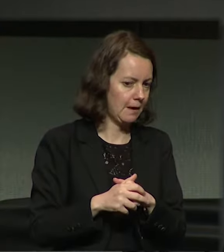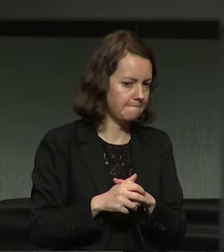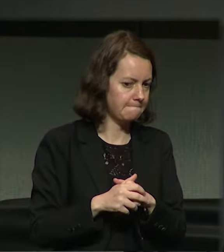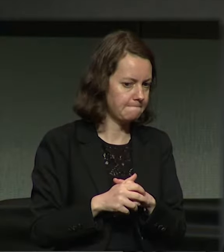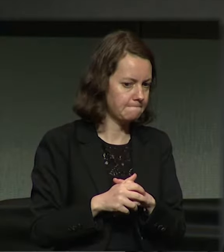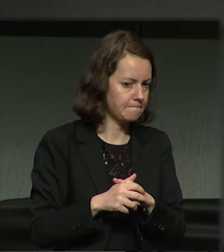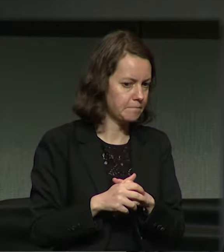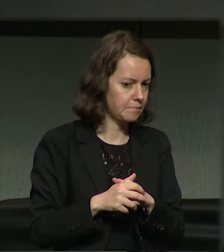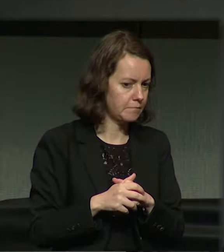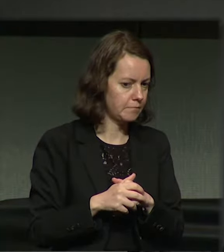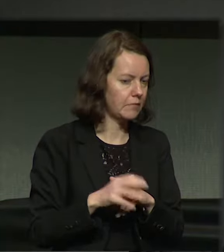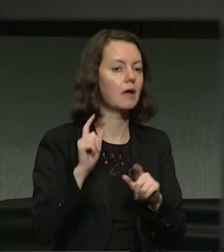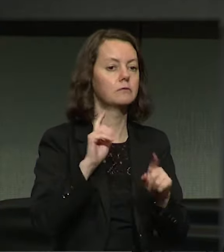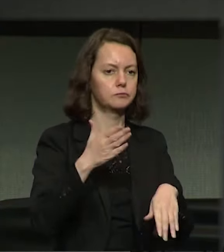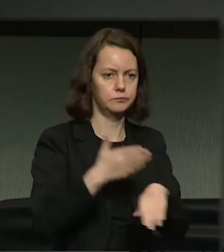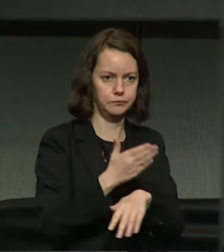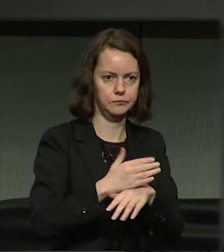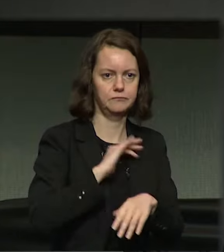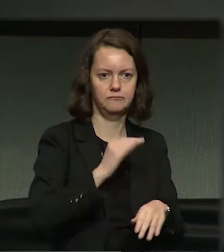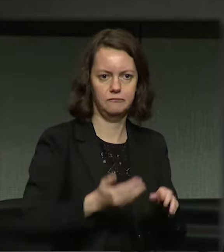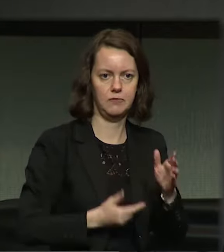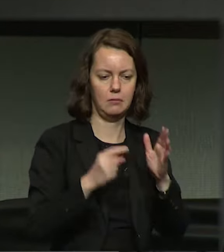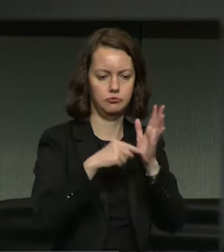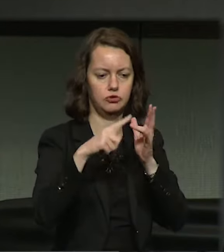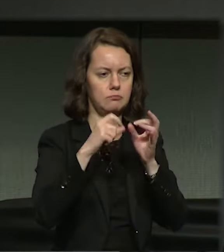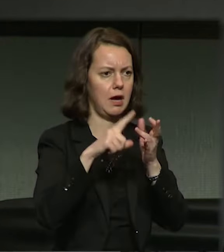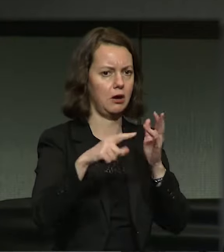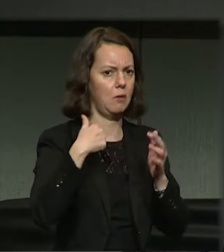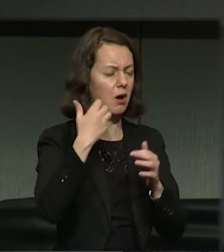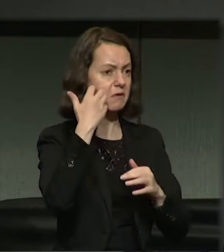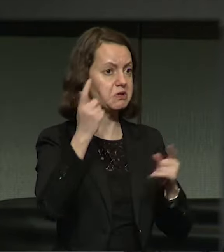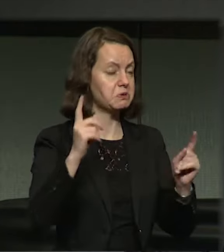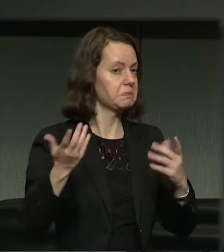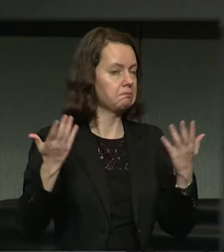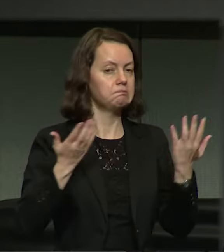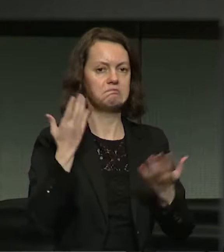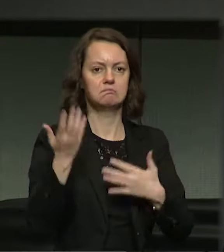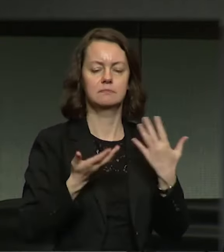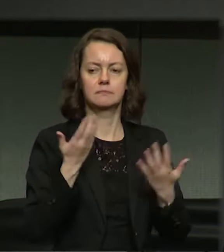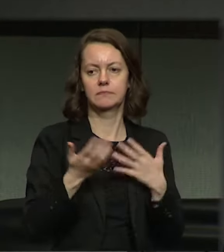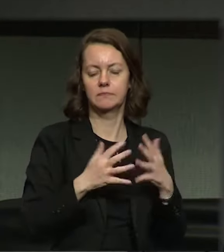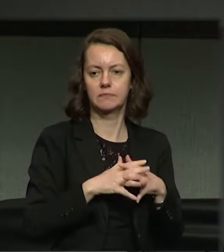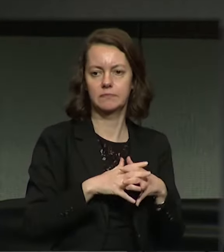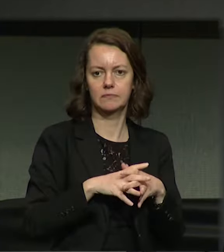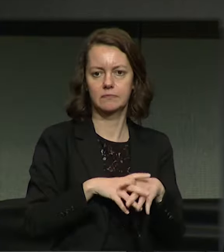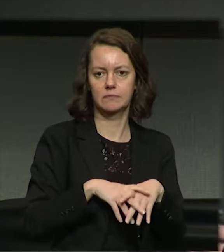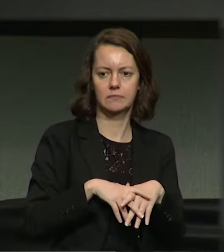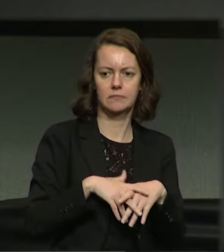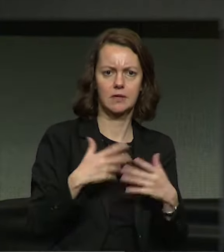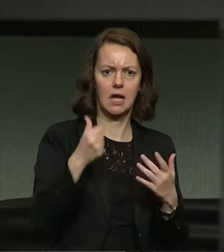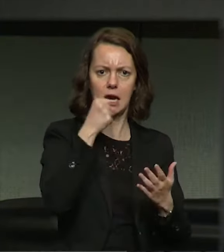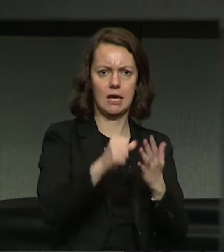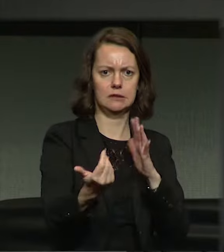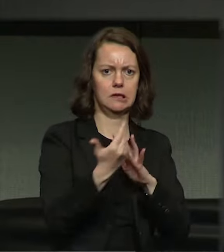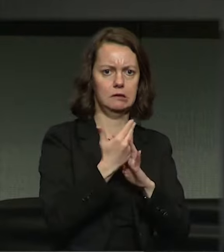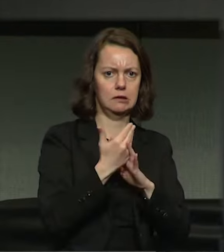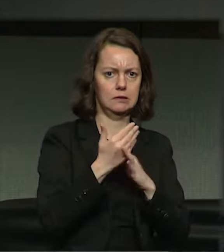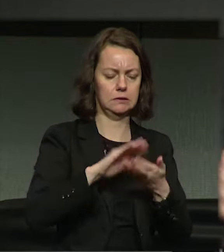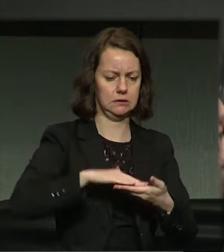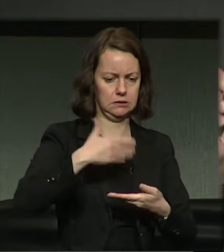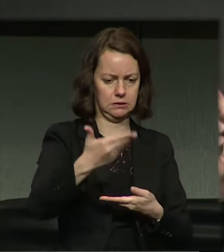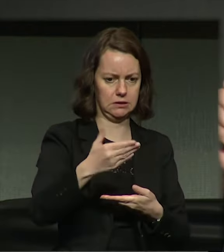Went out picking tobacco, not sure about what the future held after school. And then I got this letter that came in the mail,